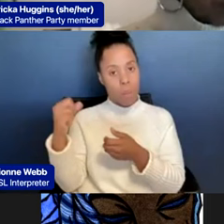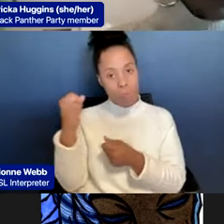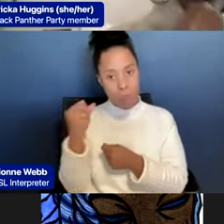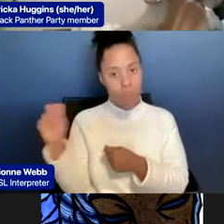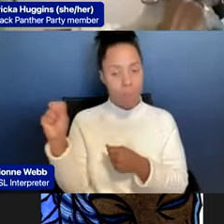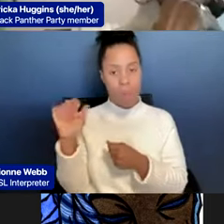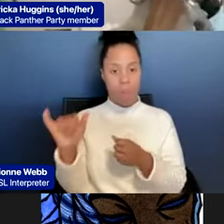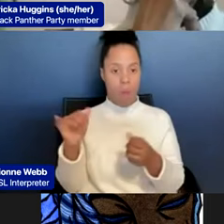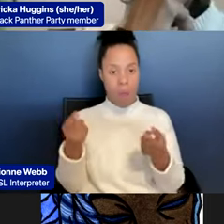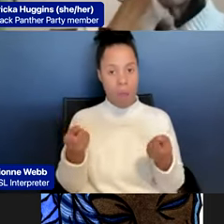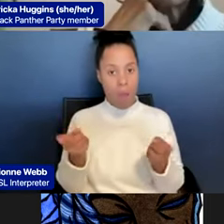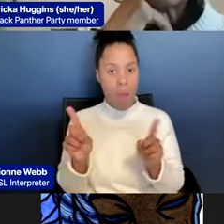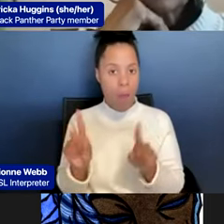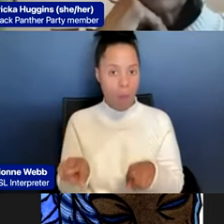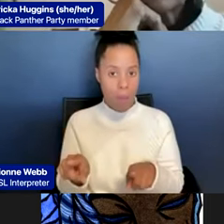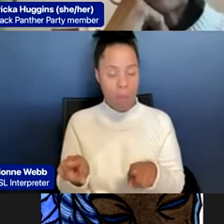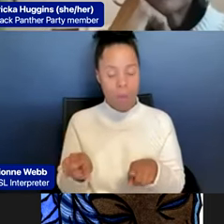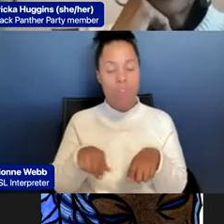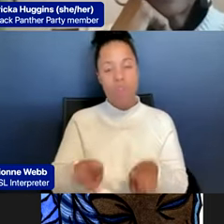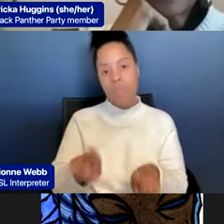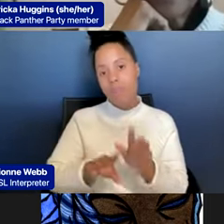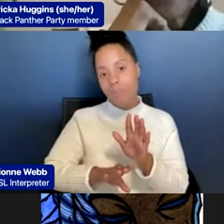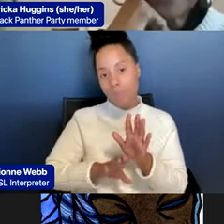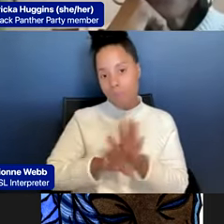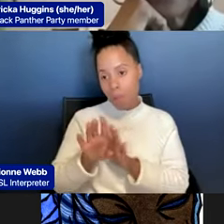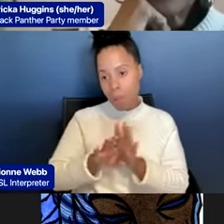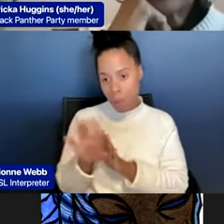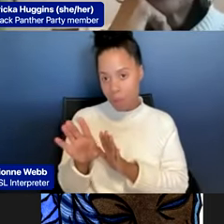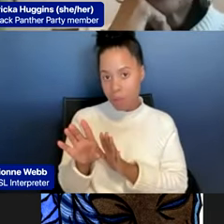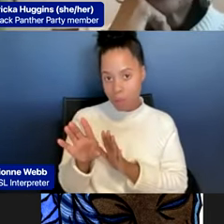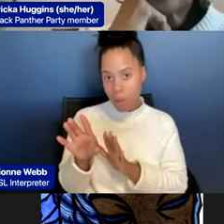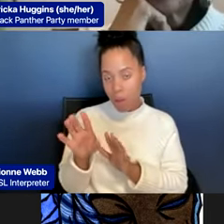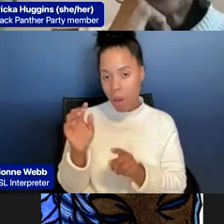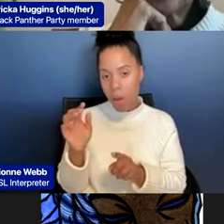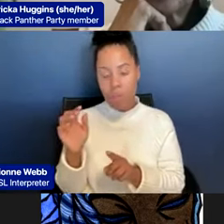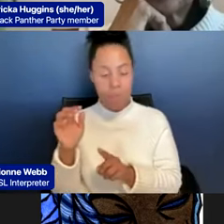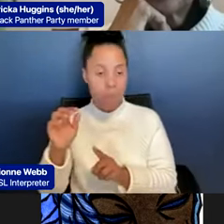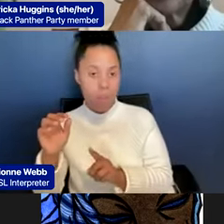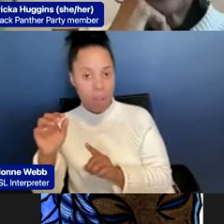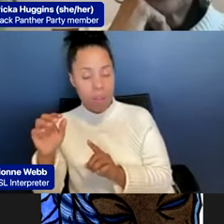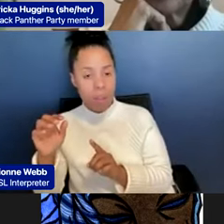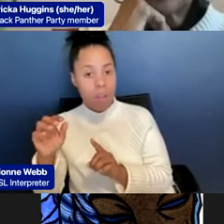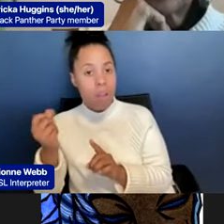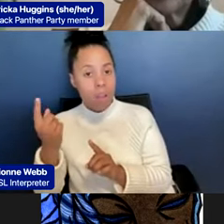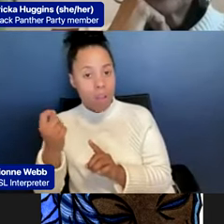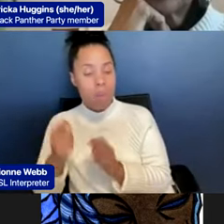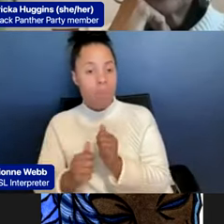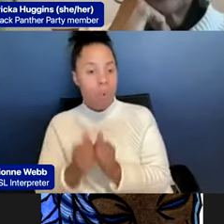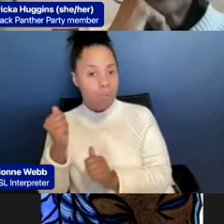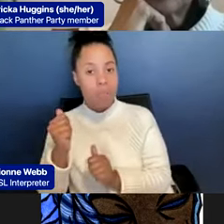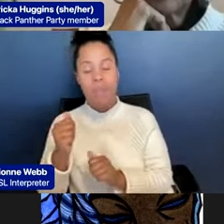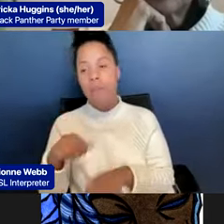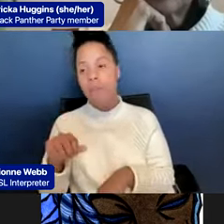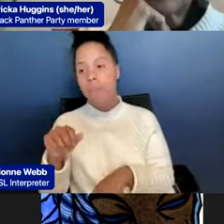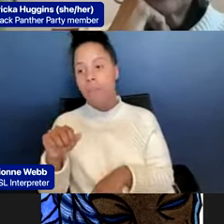that happened during the development of the Black Panther Party, namely the victories of the Vietnamese against the United